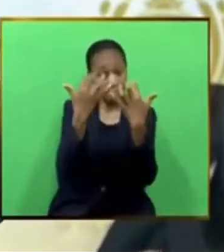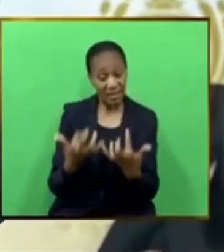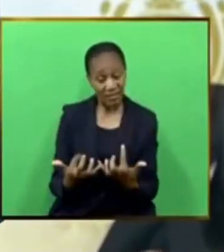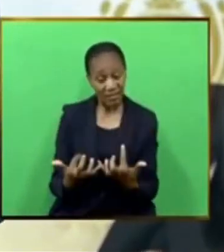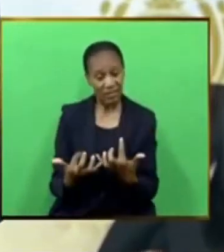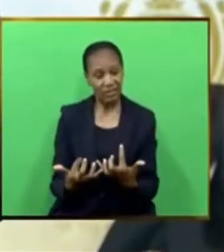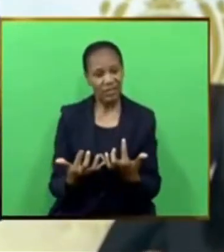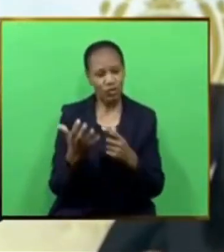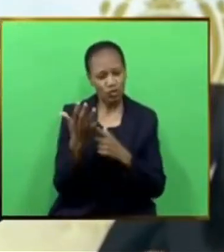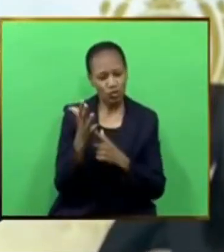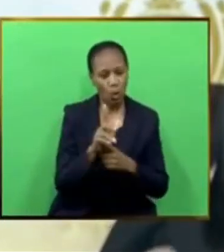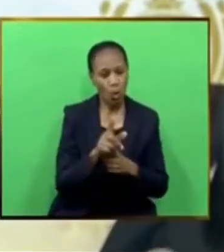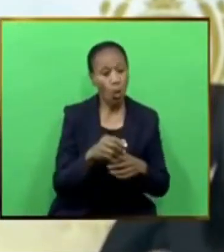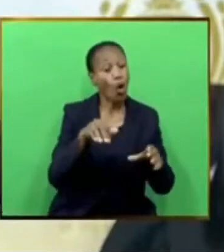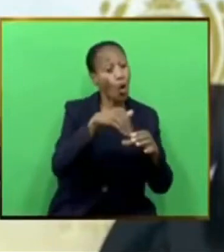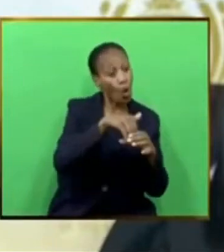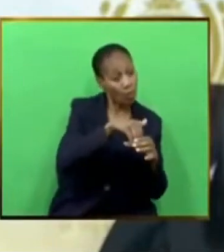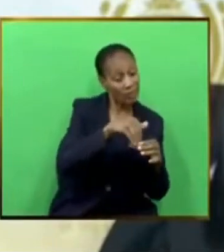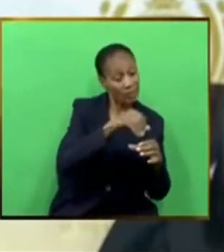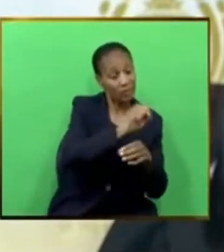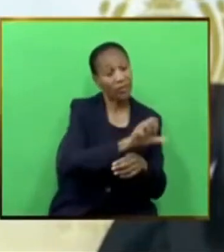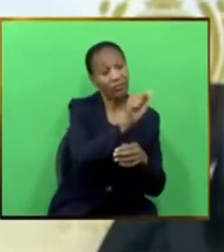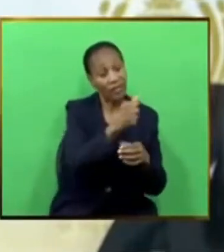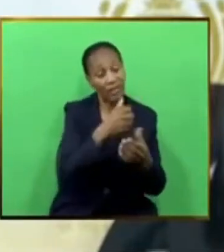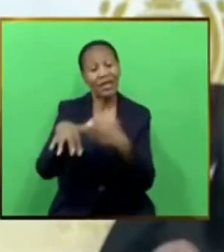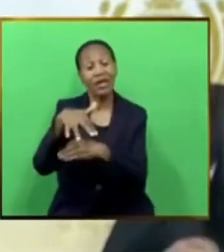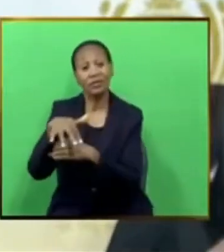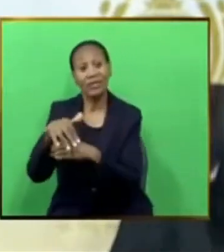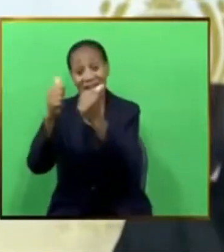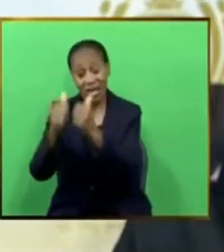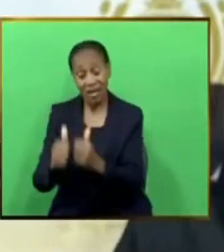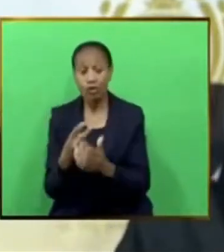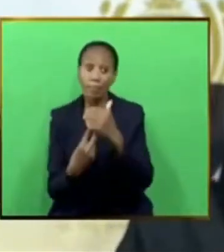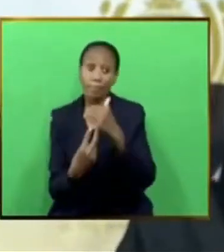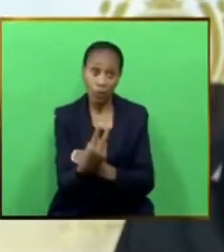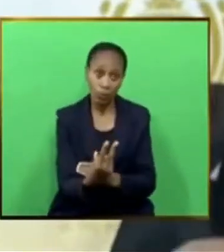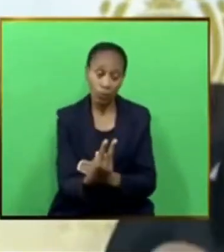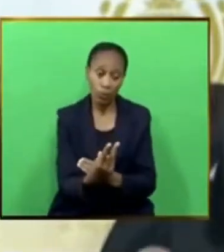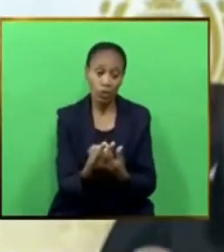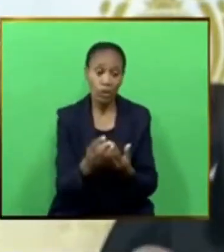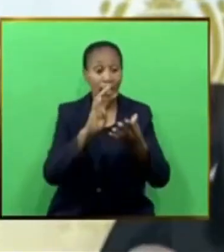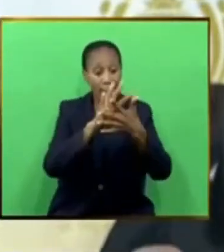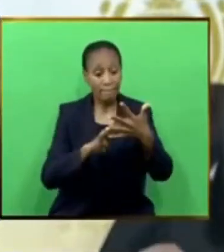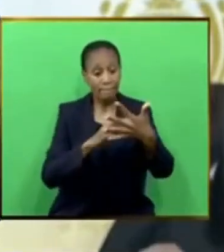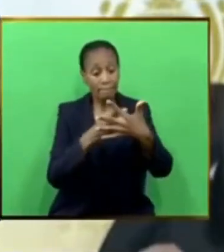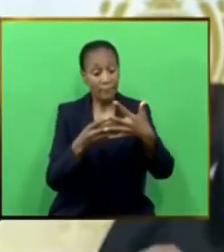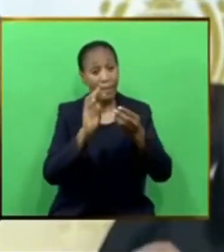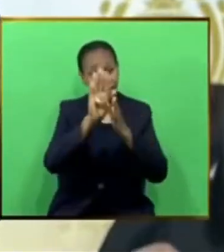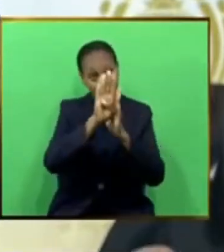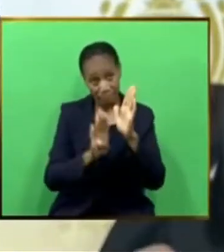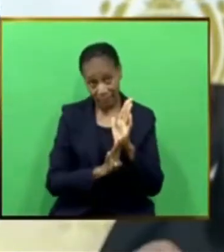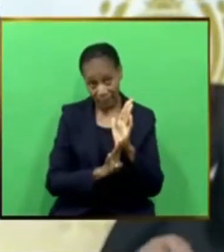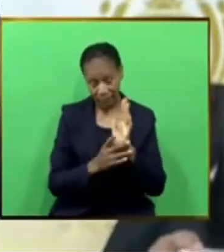Gold and Foreign Exchange Contingency Reserve Account Deferral Amendment Bill.